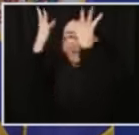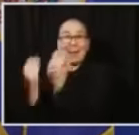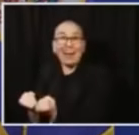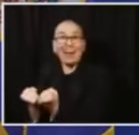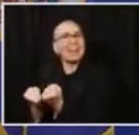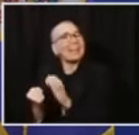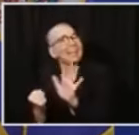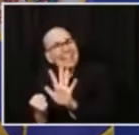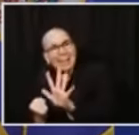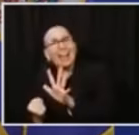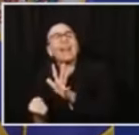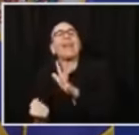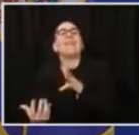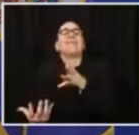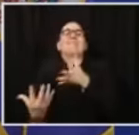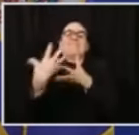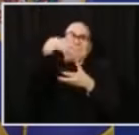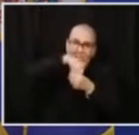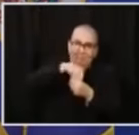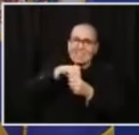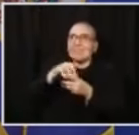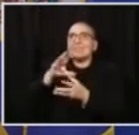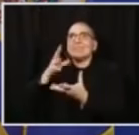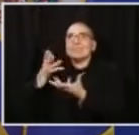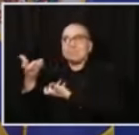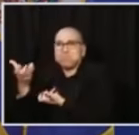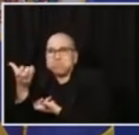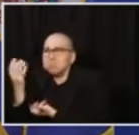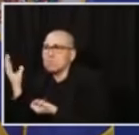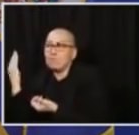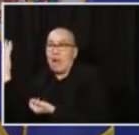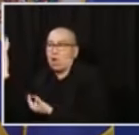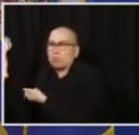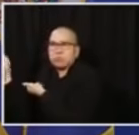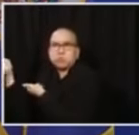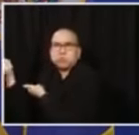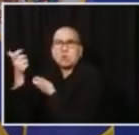but with our behaviors. With that, I'd like to turn it over to